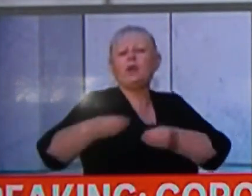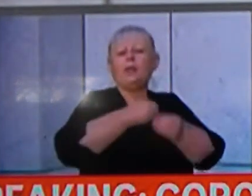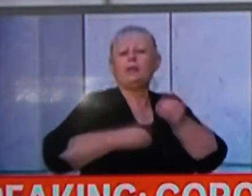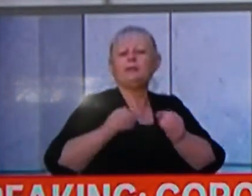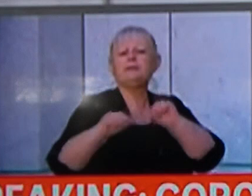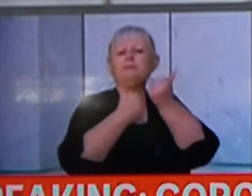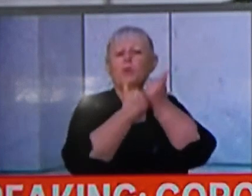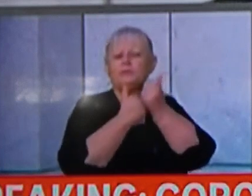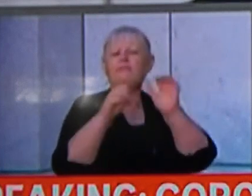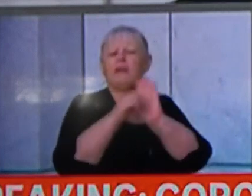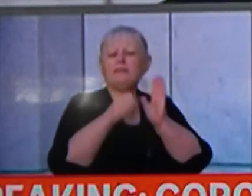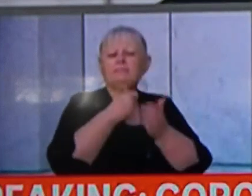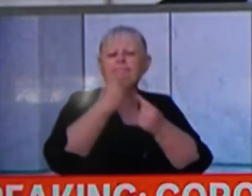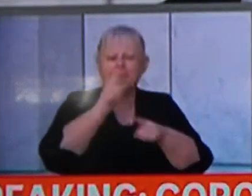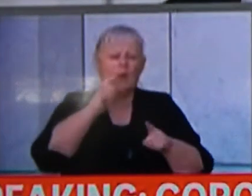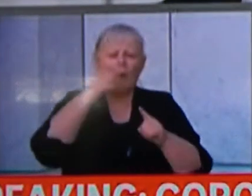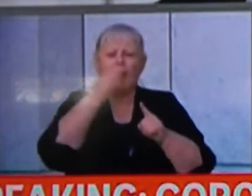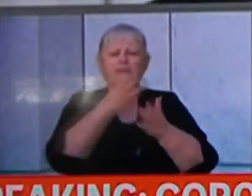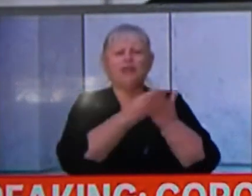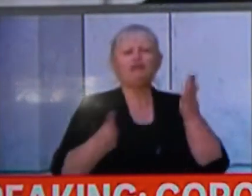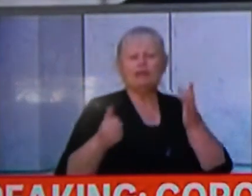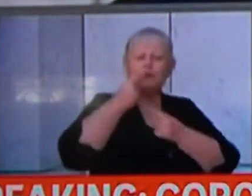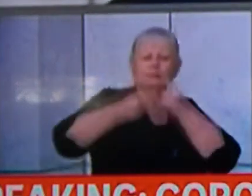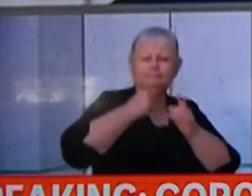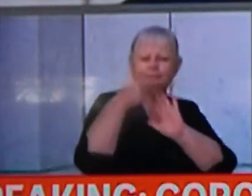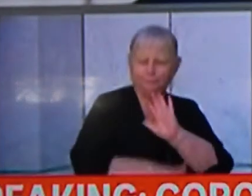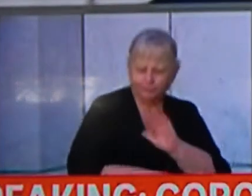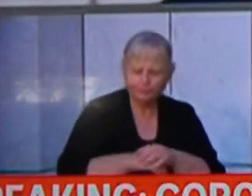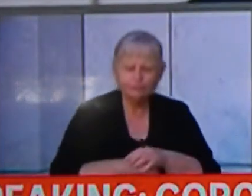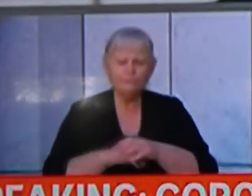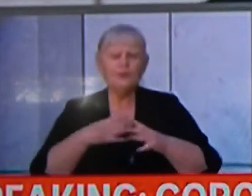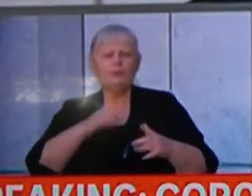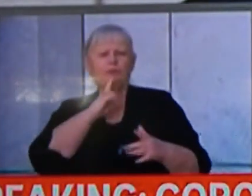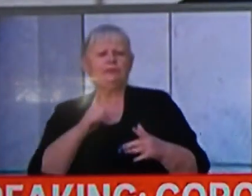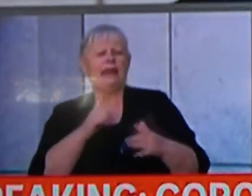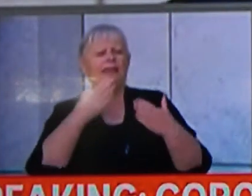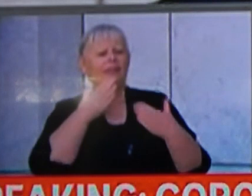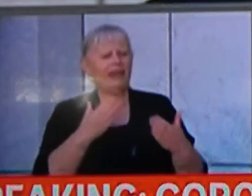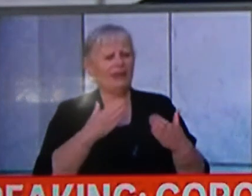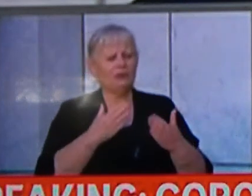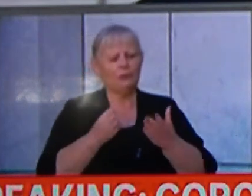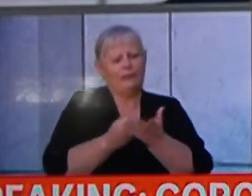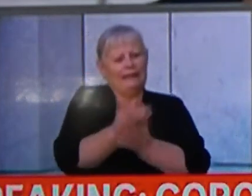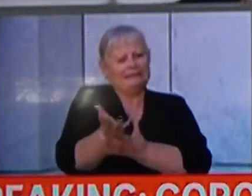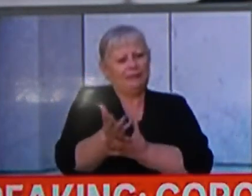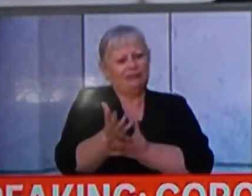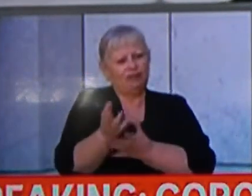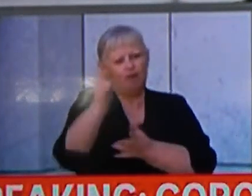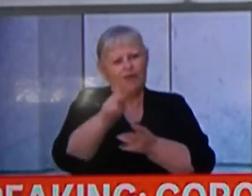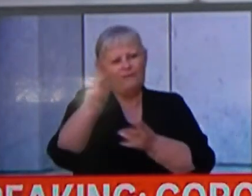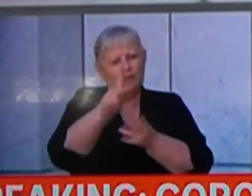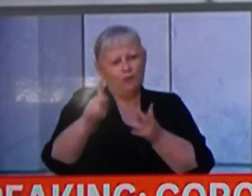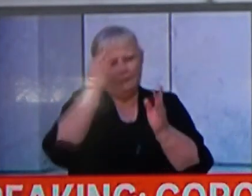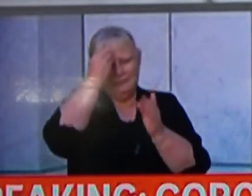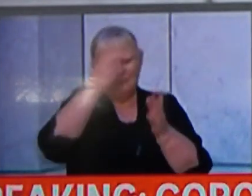ask the Treasurer to go through these measures in greater detail. And I thank the Expenditure Review Committee and all ministers who have been